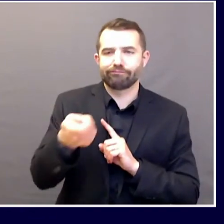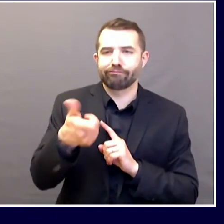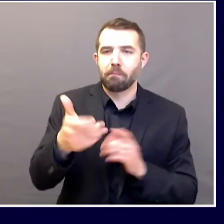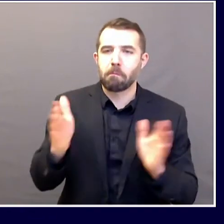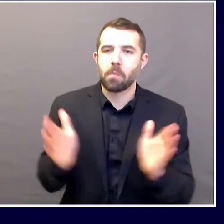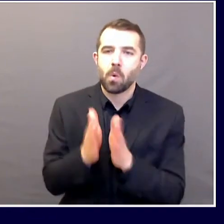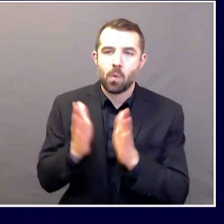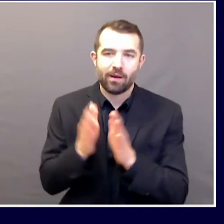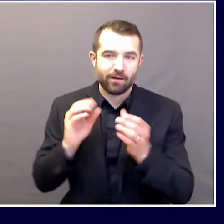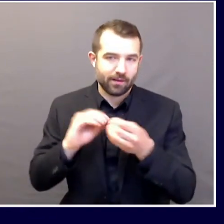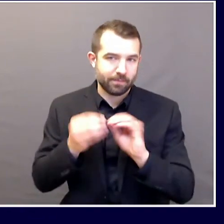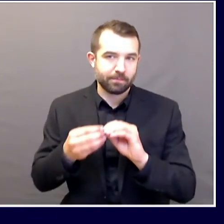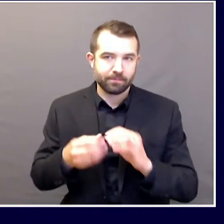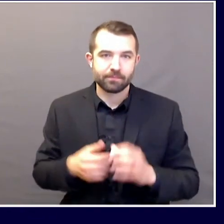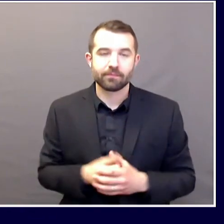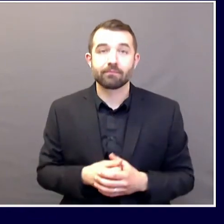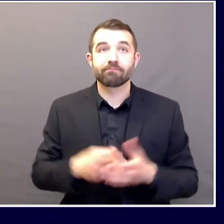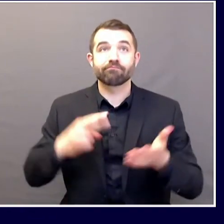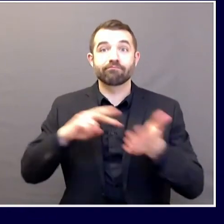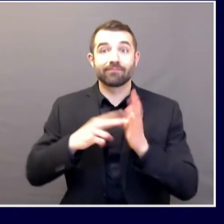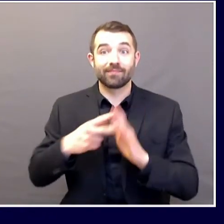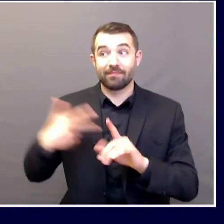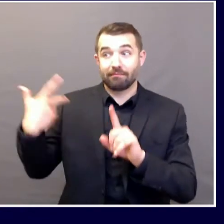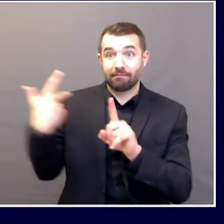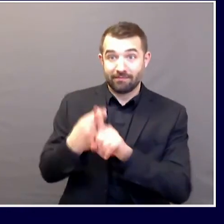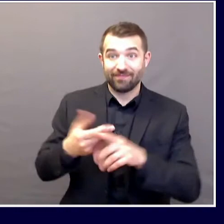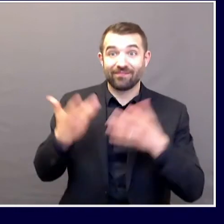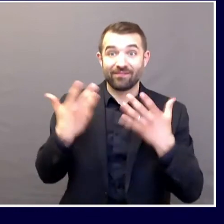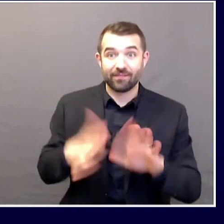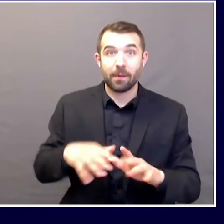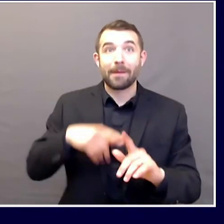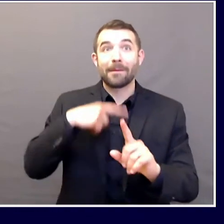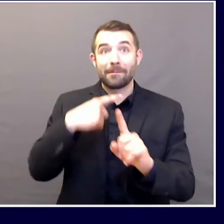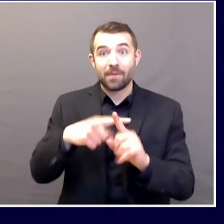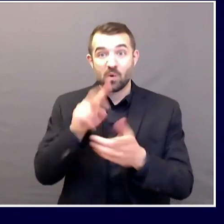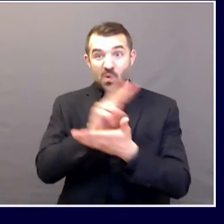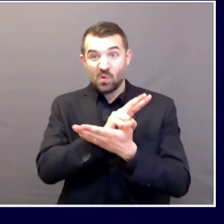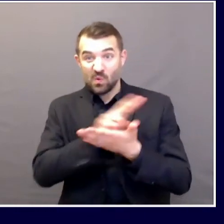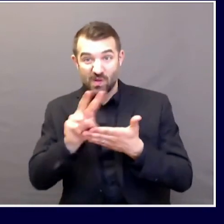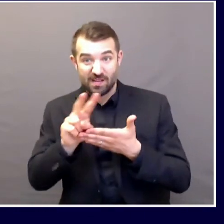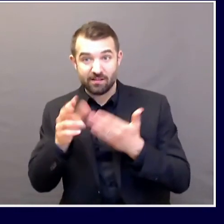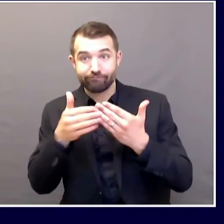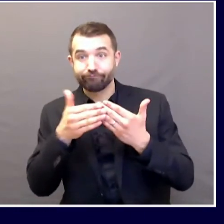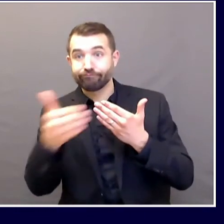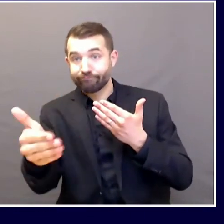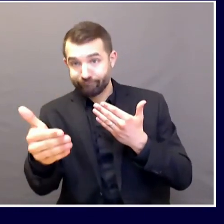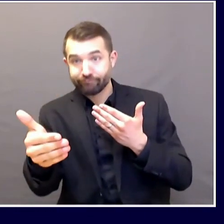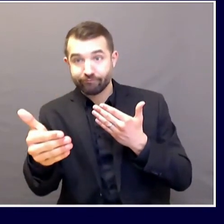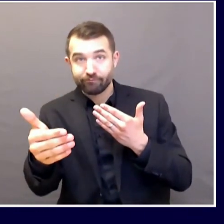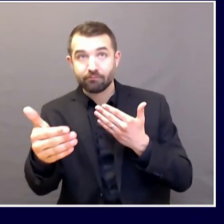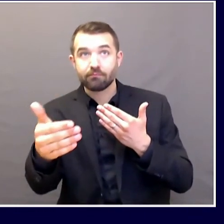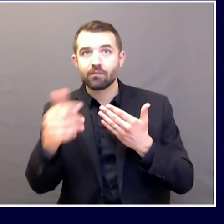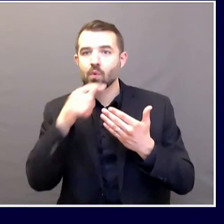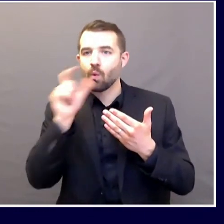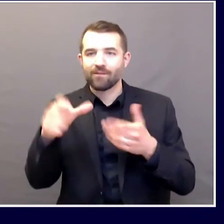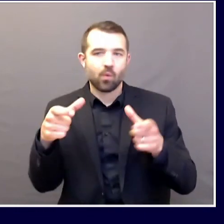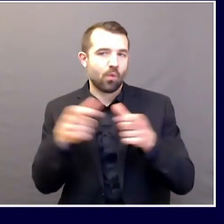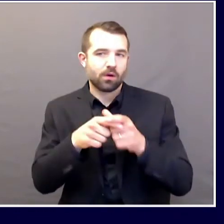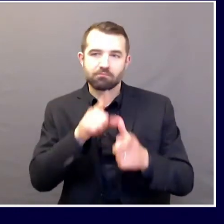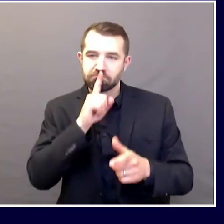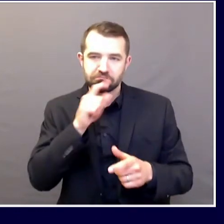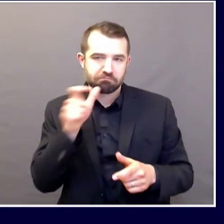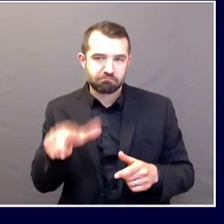vaccinated. Now, that's a testament to how good these vaccines appear to be. This means that, for